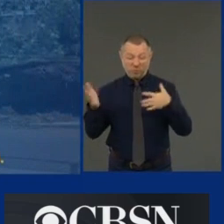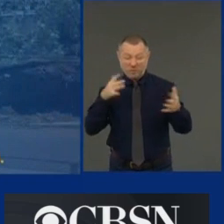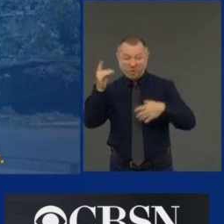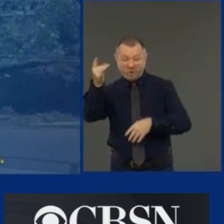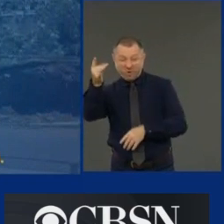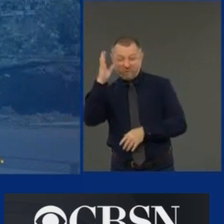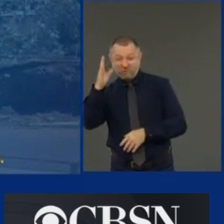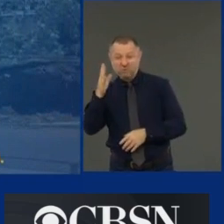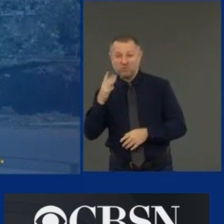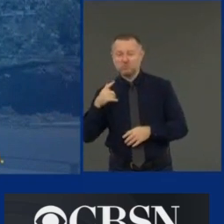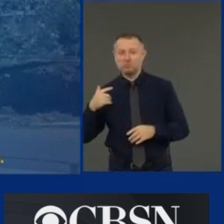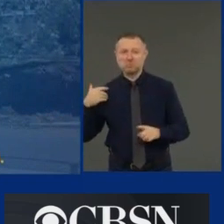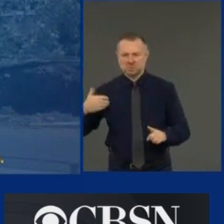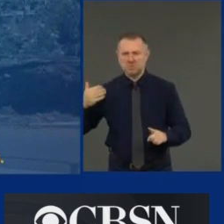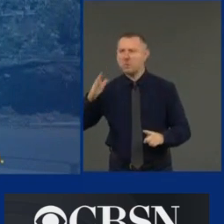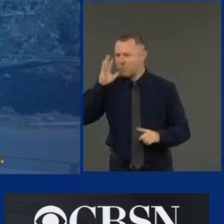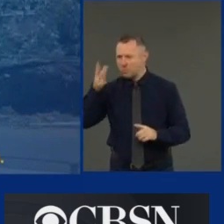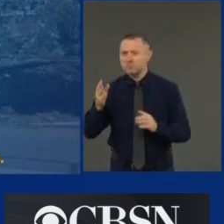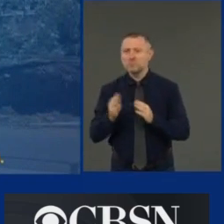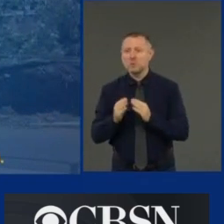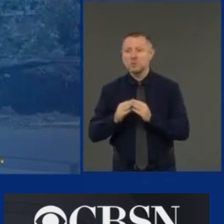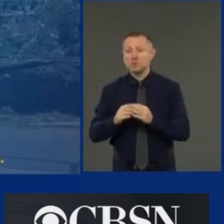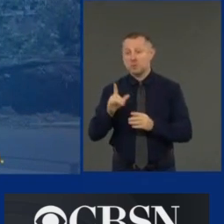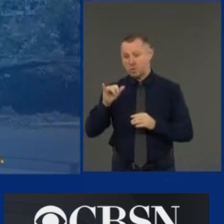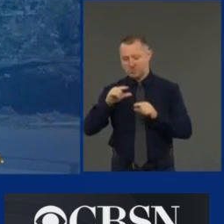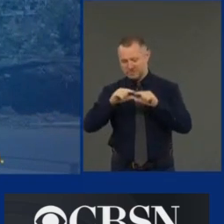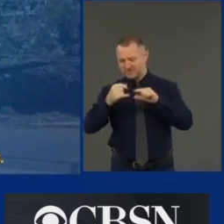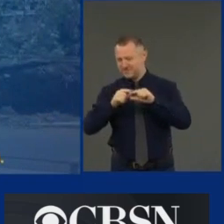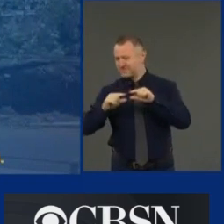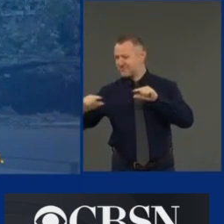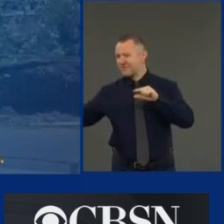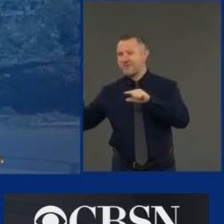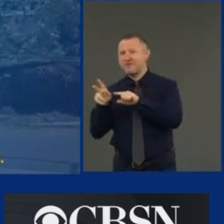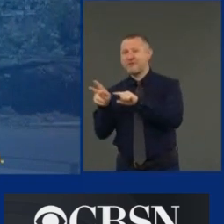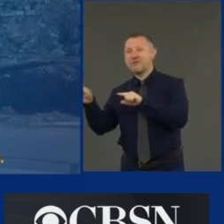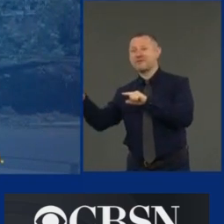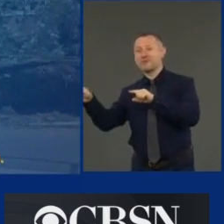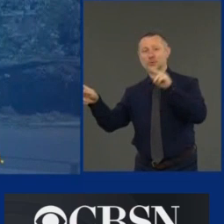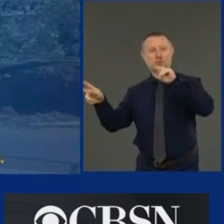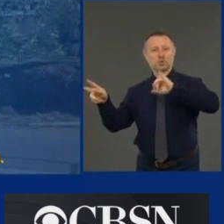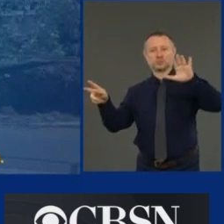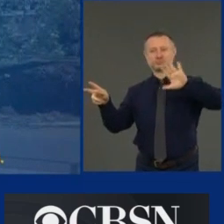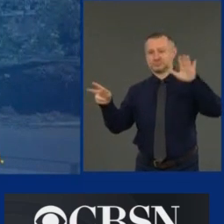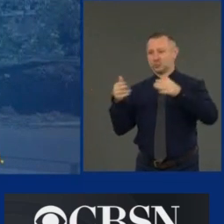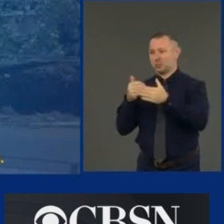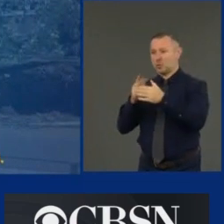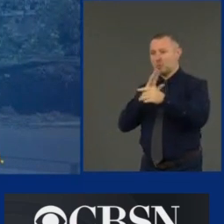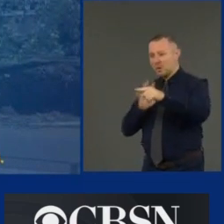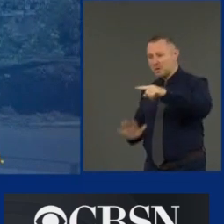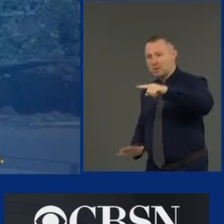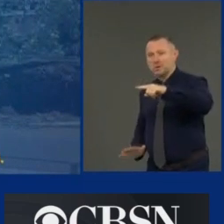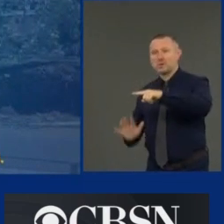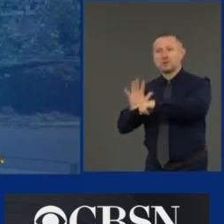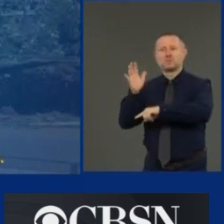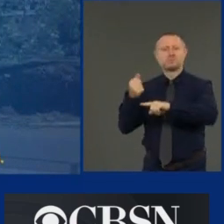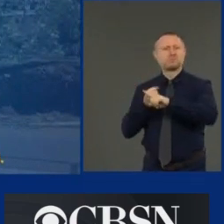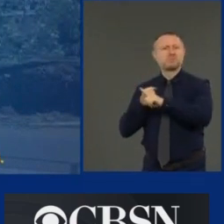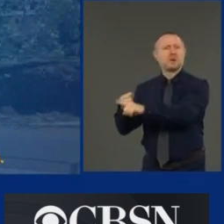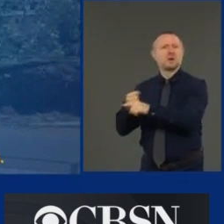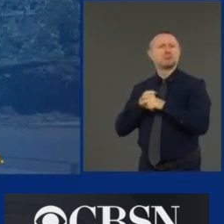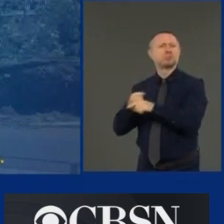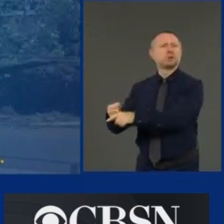of Long Island's geographic location, New York City's geographic location, they're subject to storms.